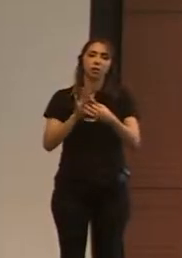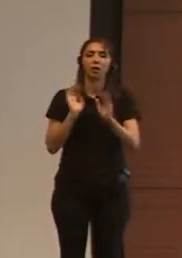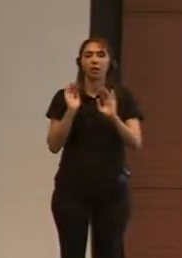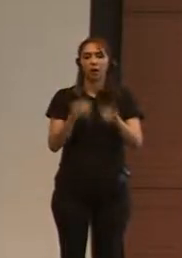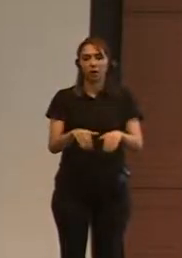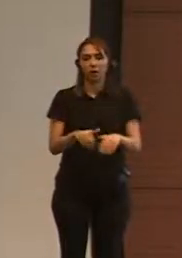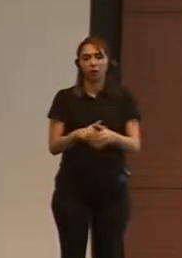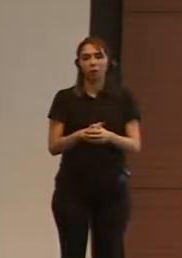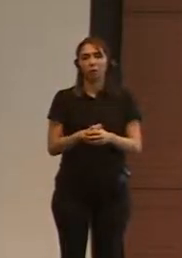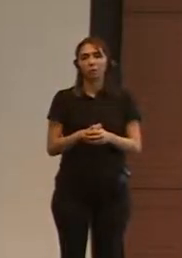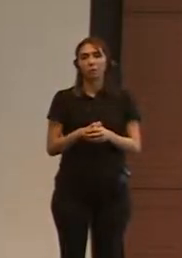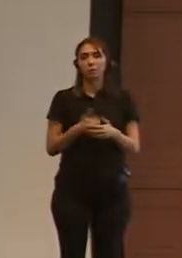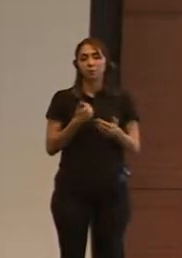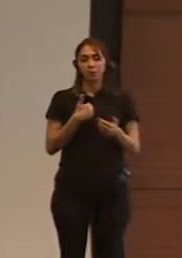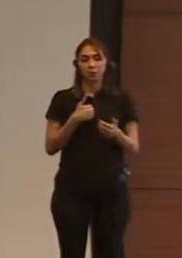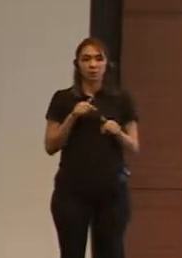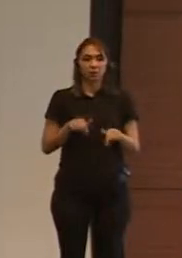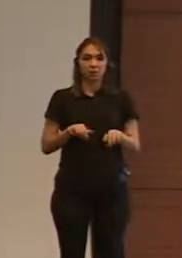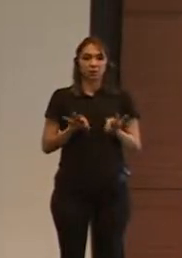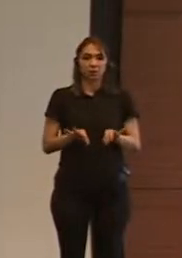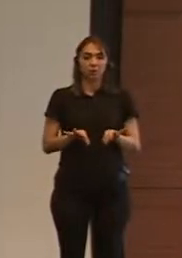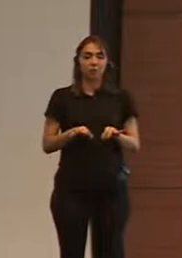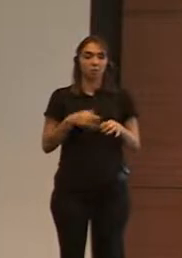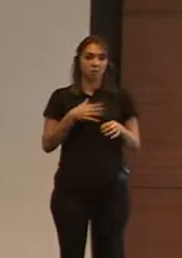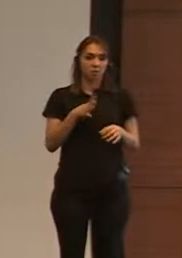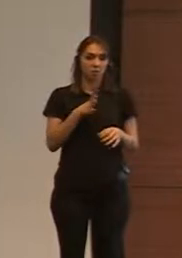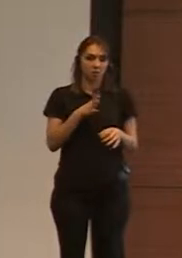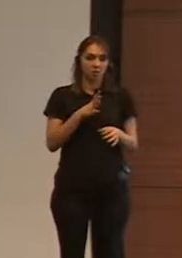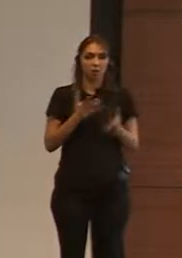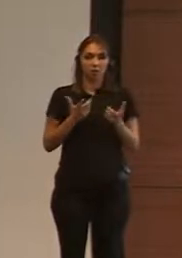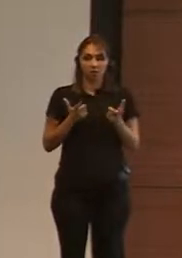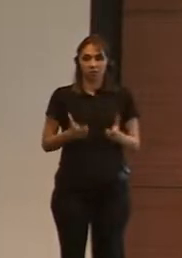along a a culture of its own